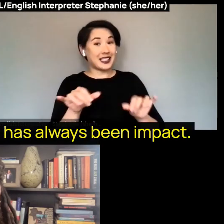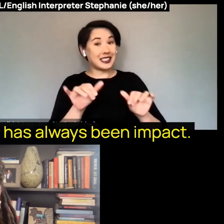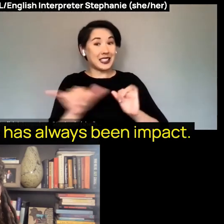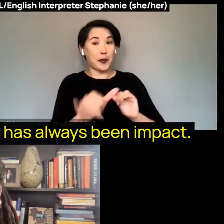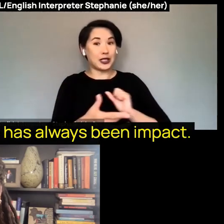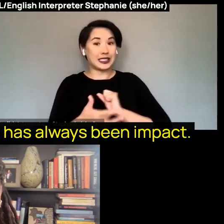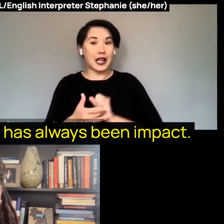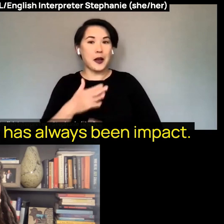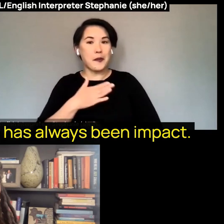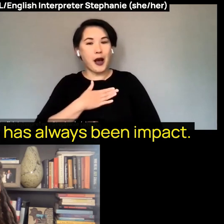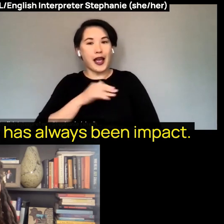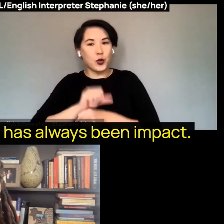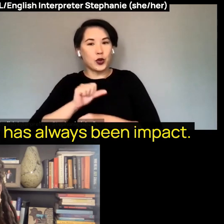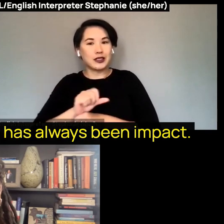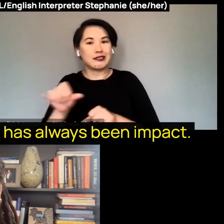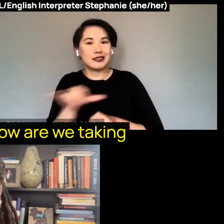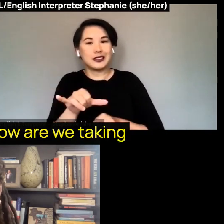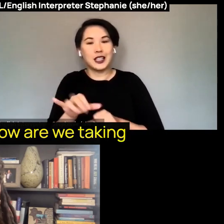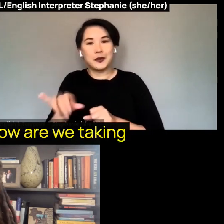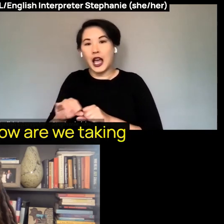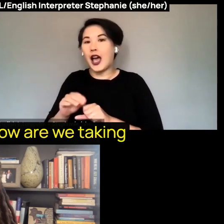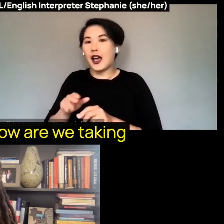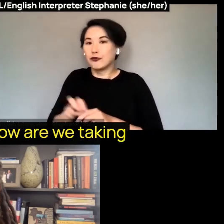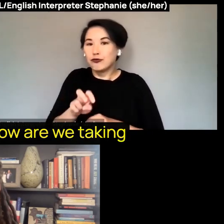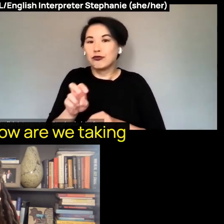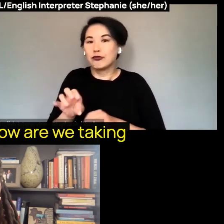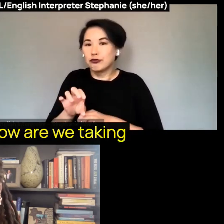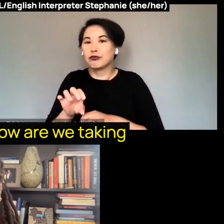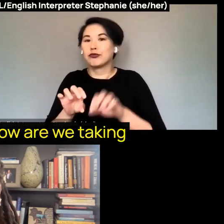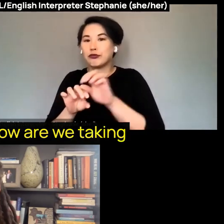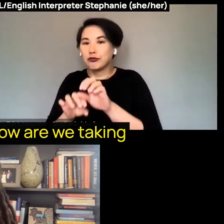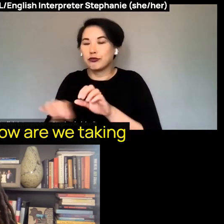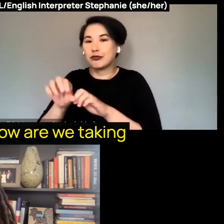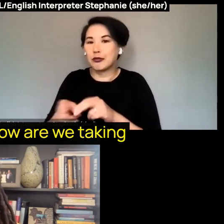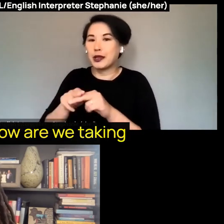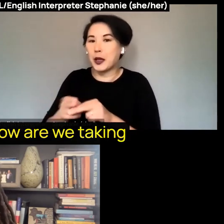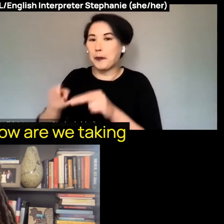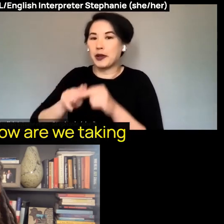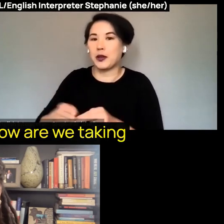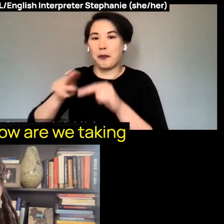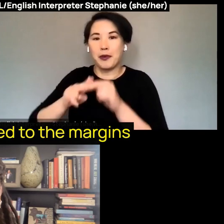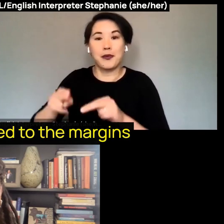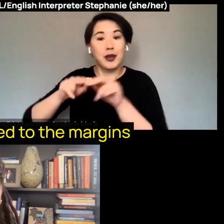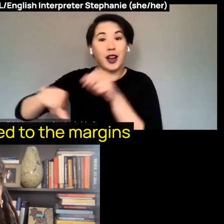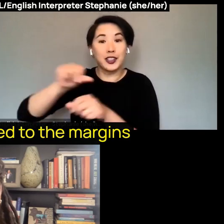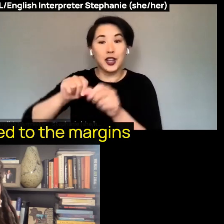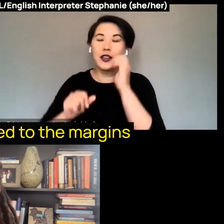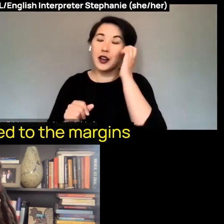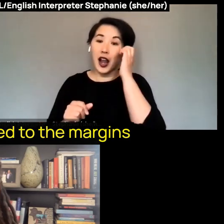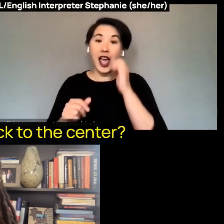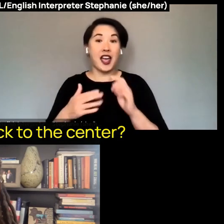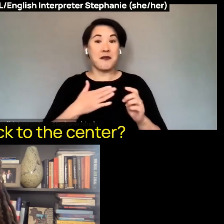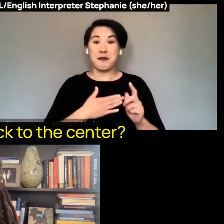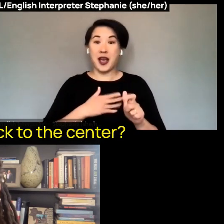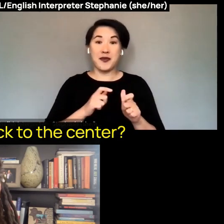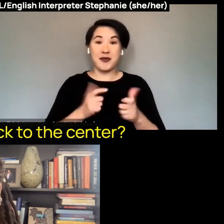I think the through line for me has always been impact. It has always been, how are we taking people that are pushed to the